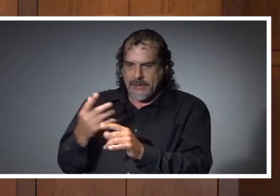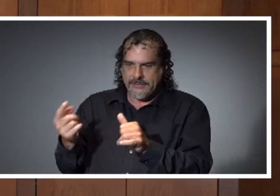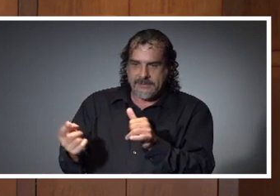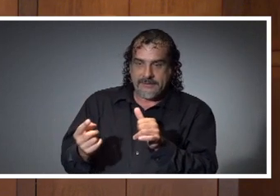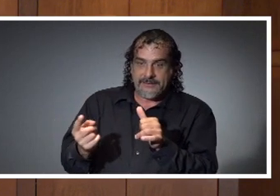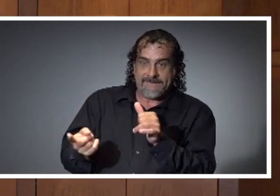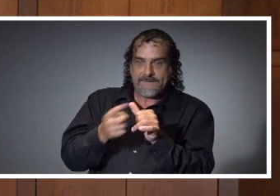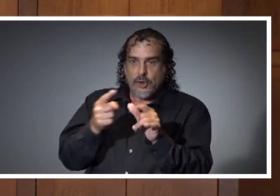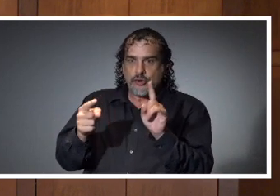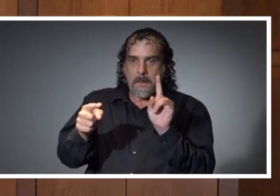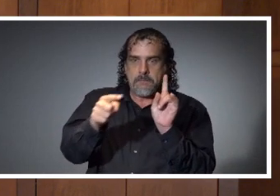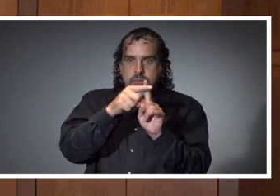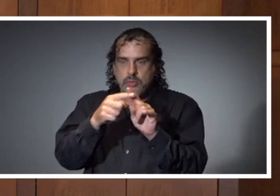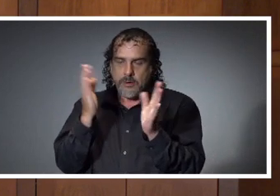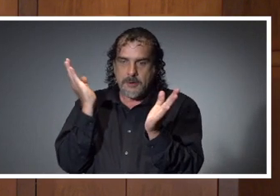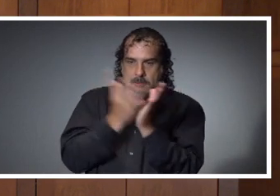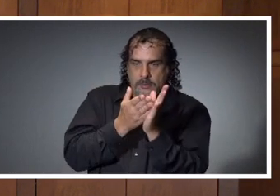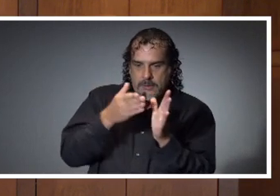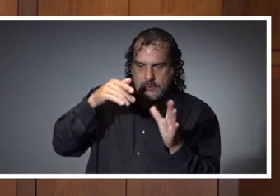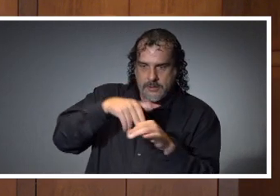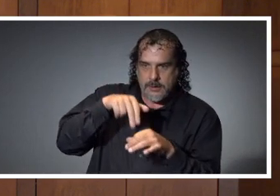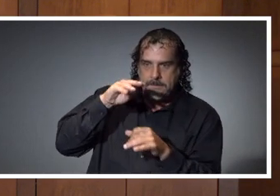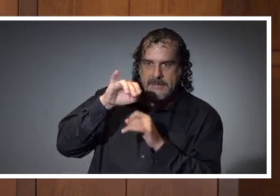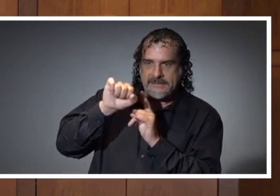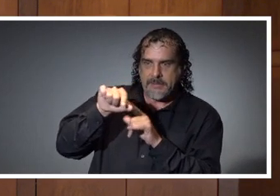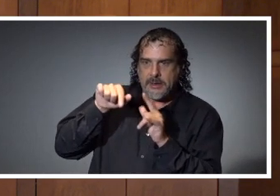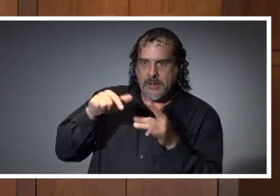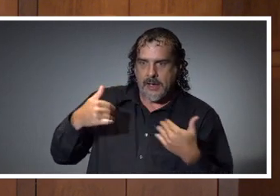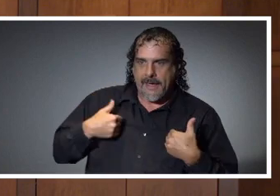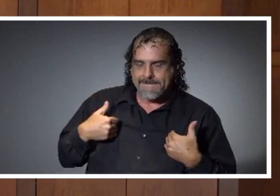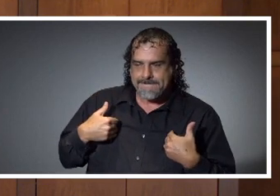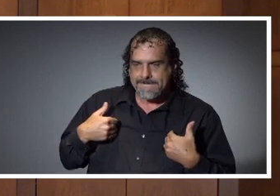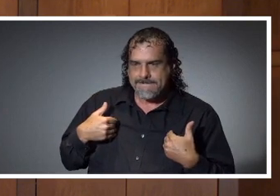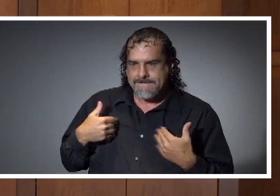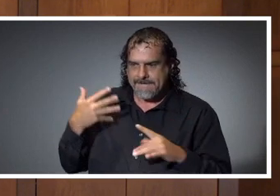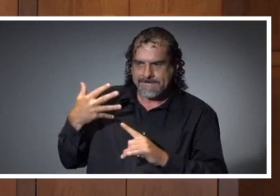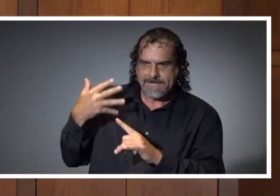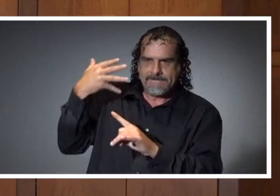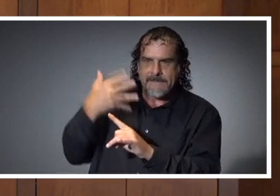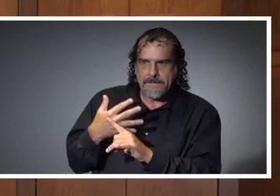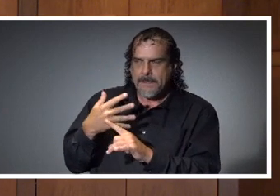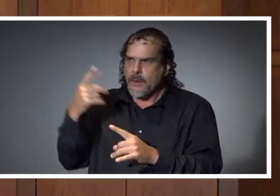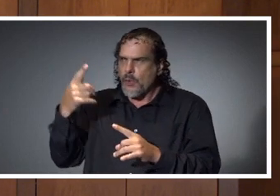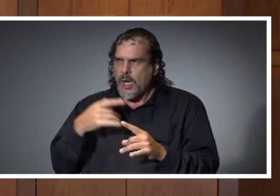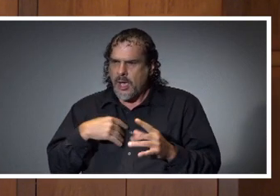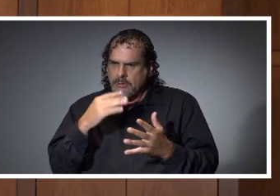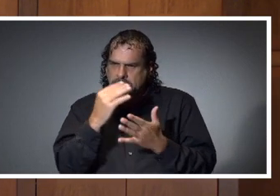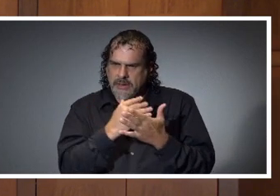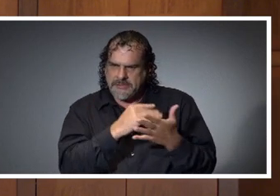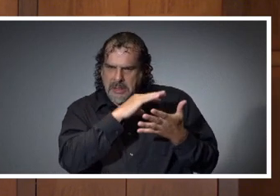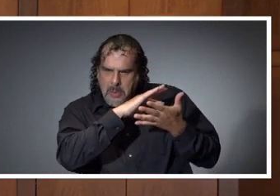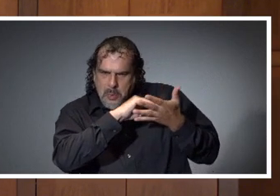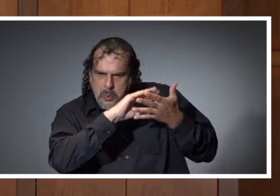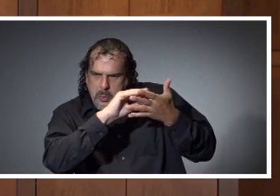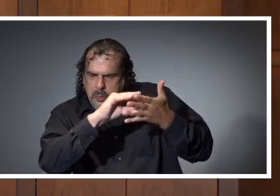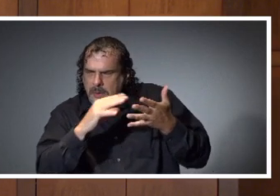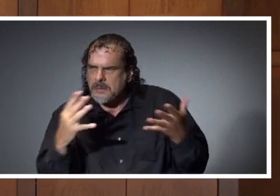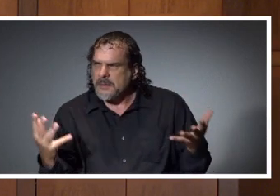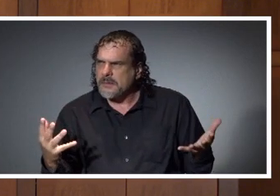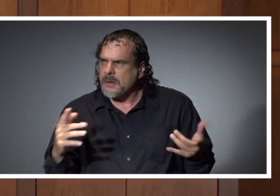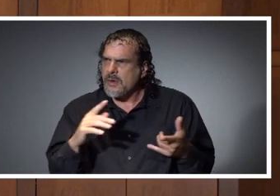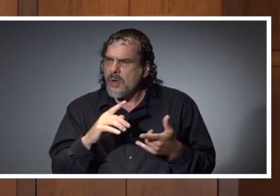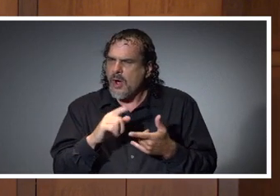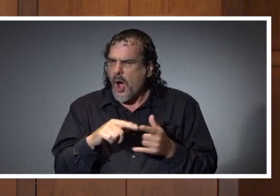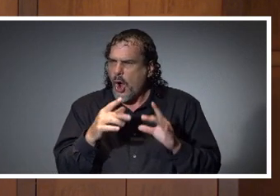March 11th was the first case here in Mississippi. What lessons learned thus far, or message